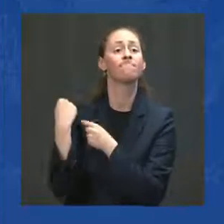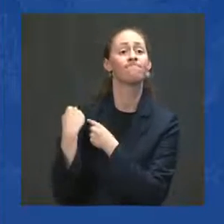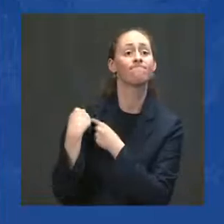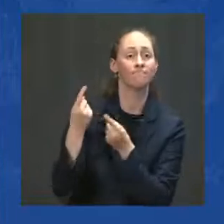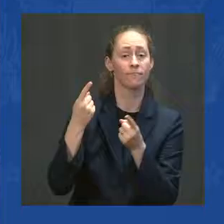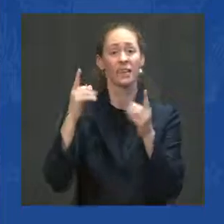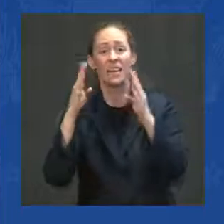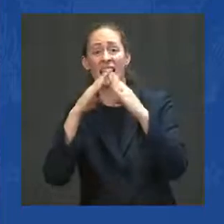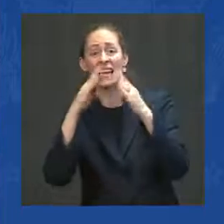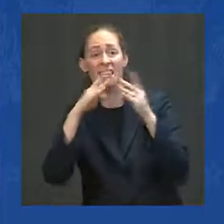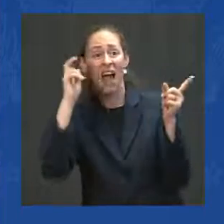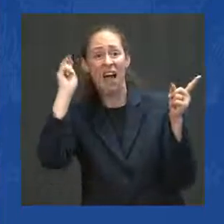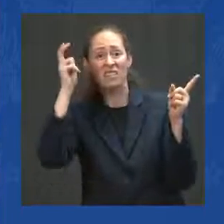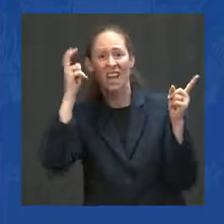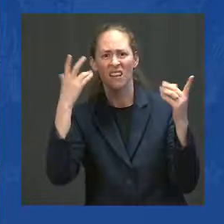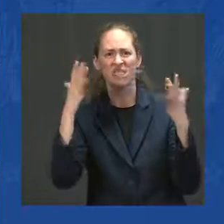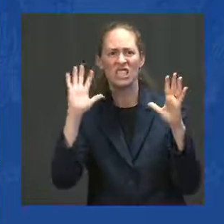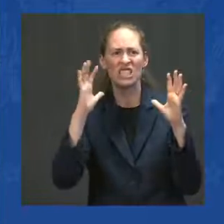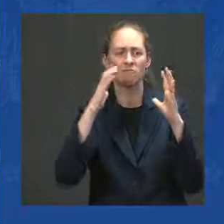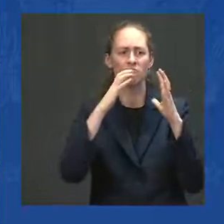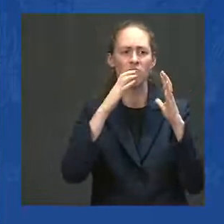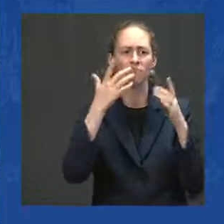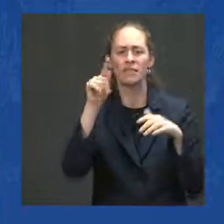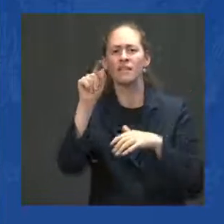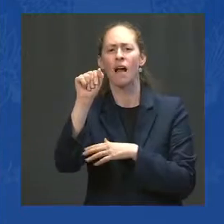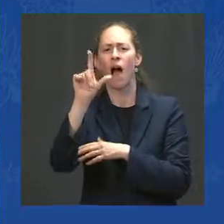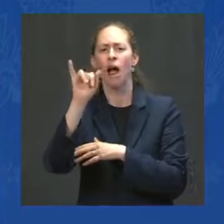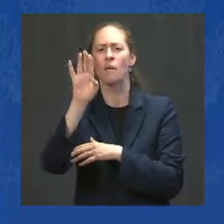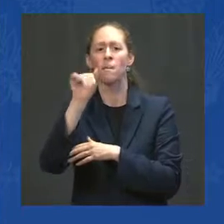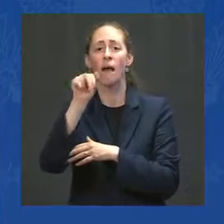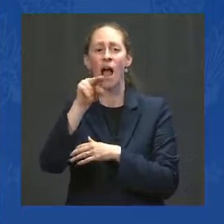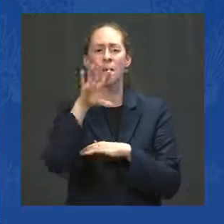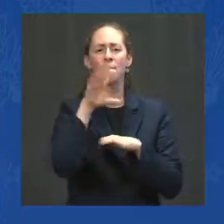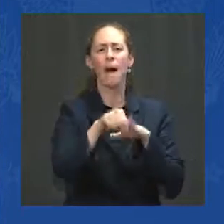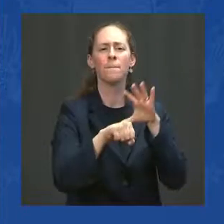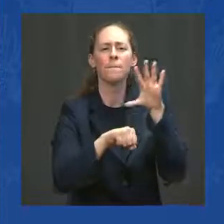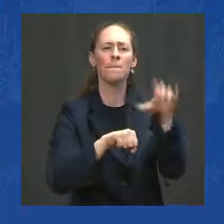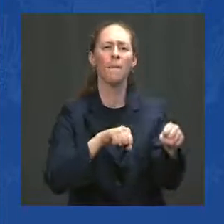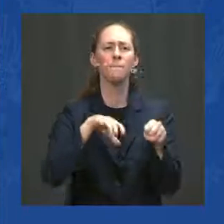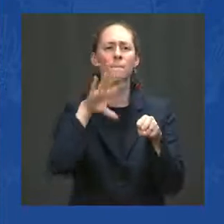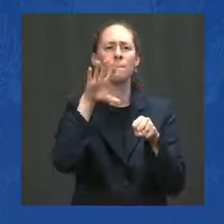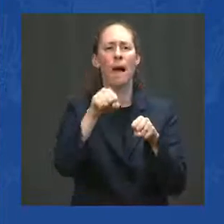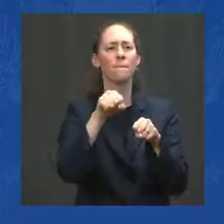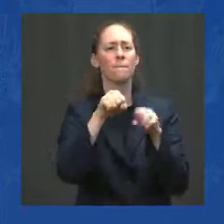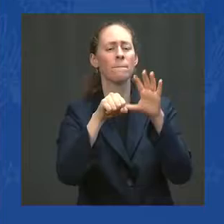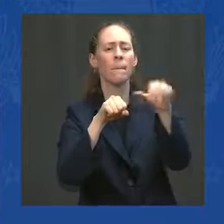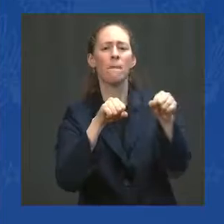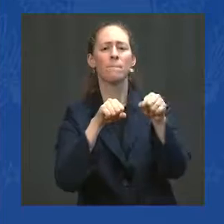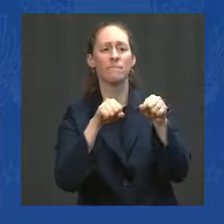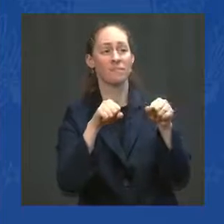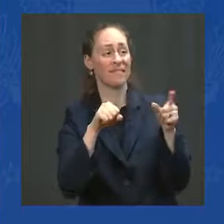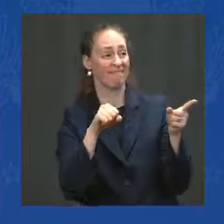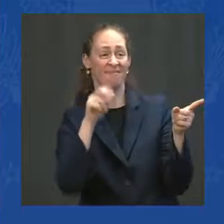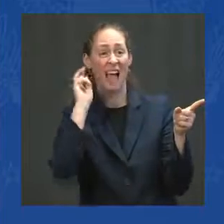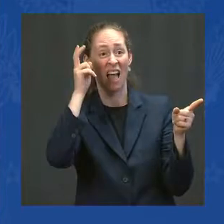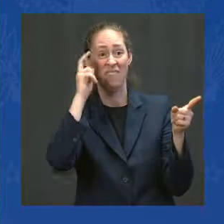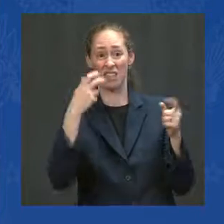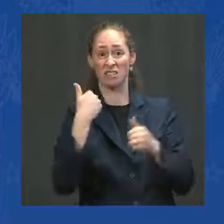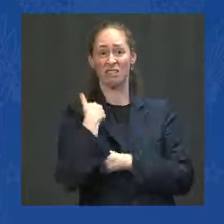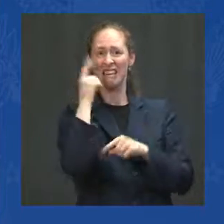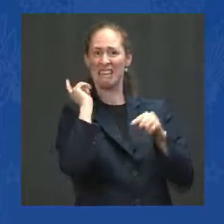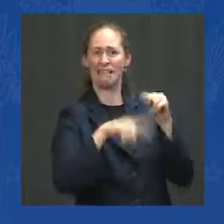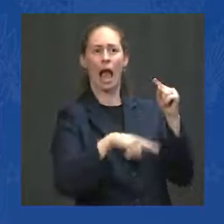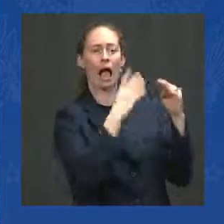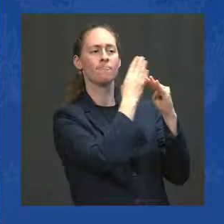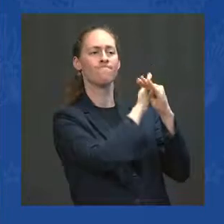There's irrefutable evidence that a vast majority of those Afghan forces cannot hold ground there. Has your current plan to withdraw U.S.